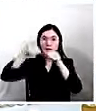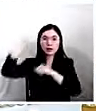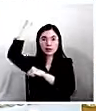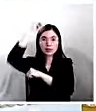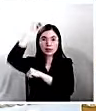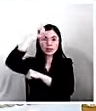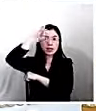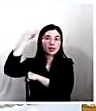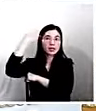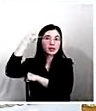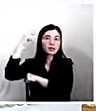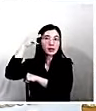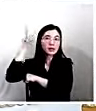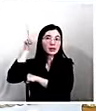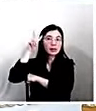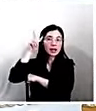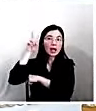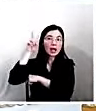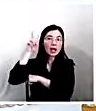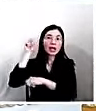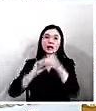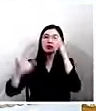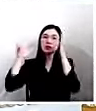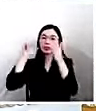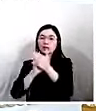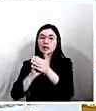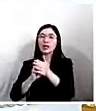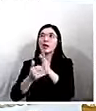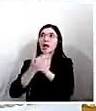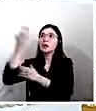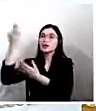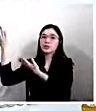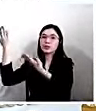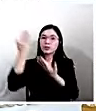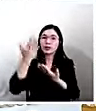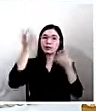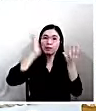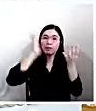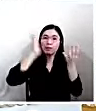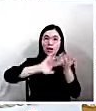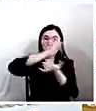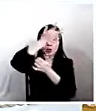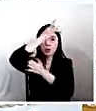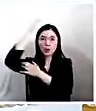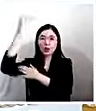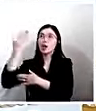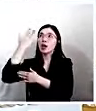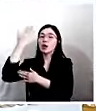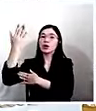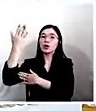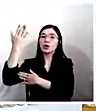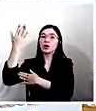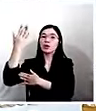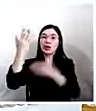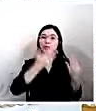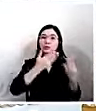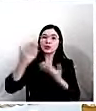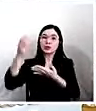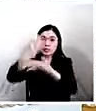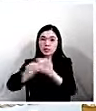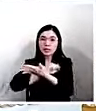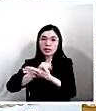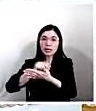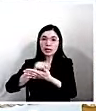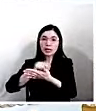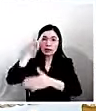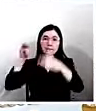Vianney, so that as you brought him glory, you may through these sacred mysteries grant to